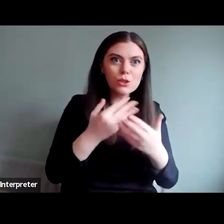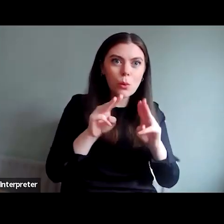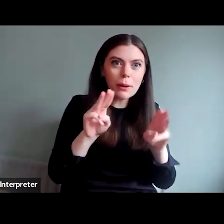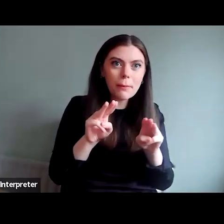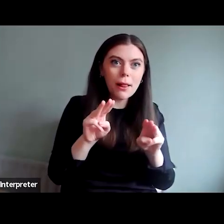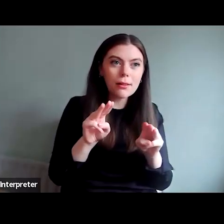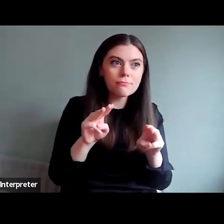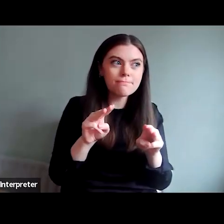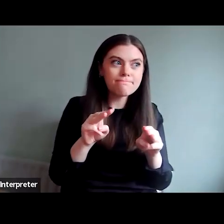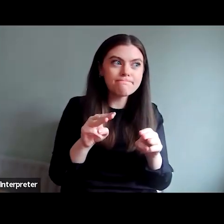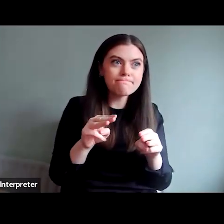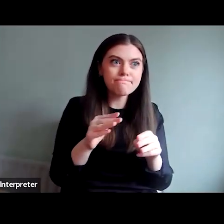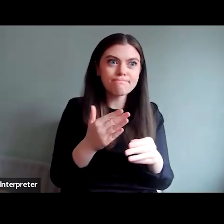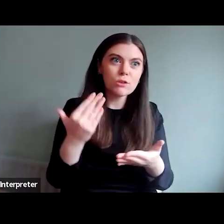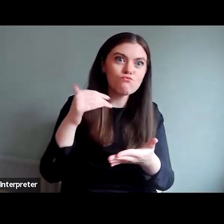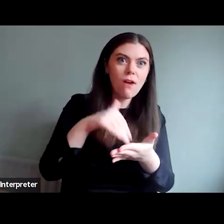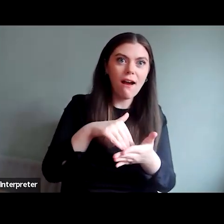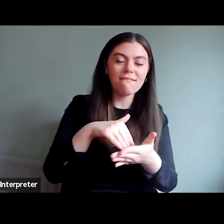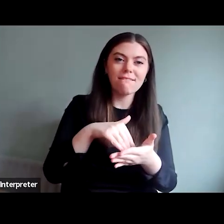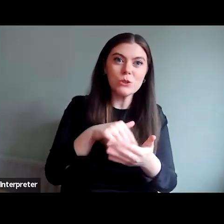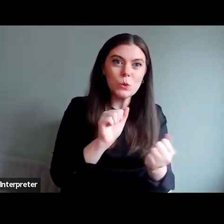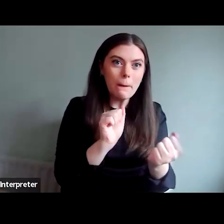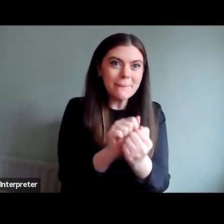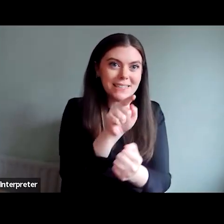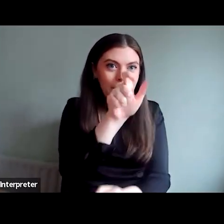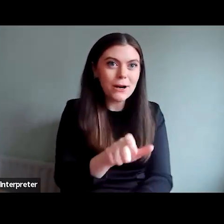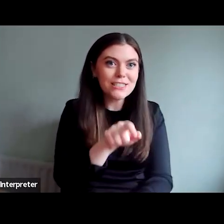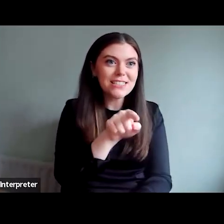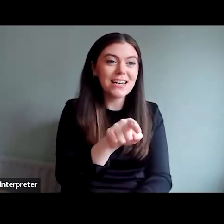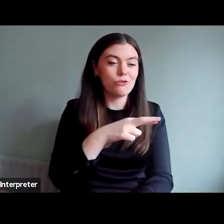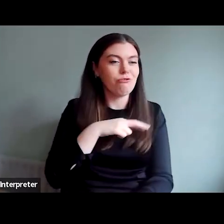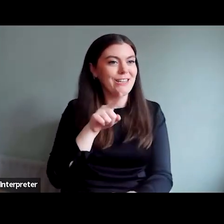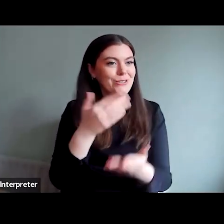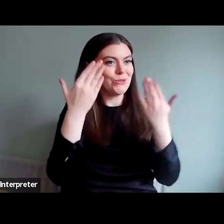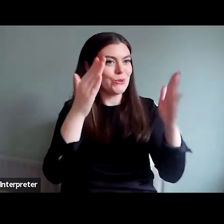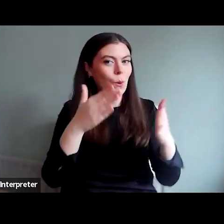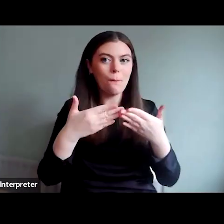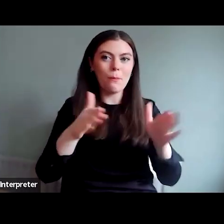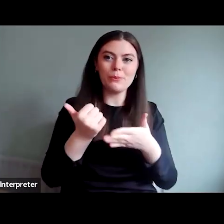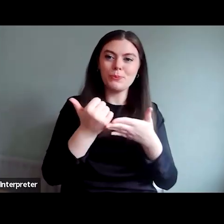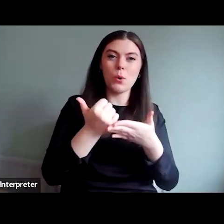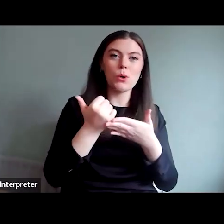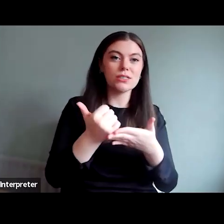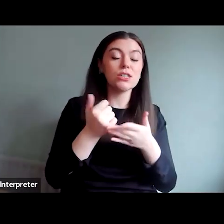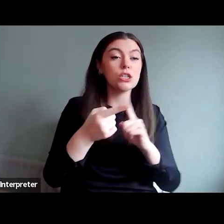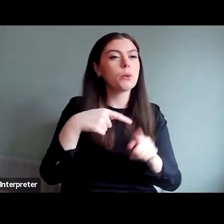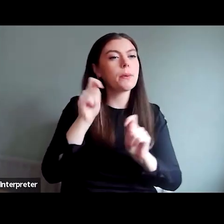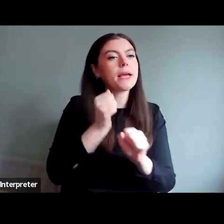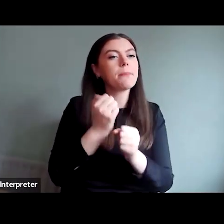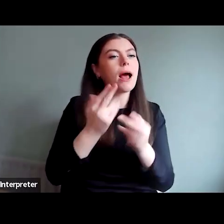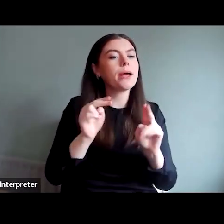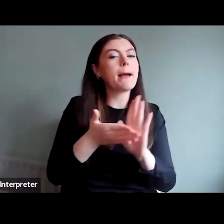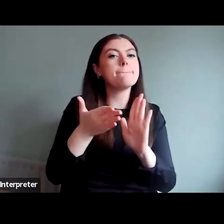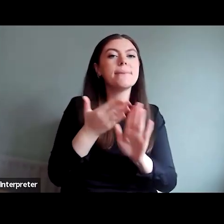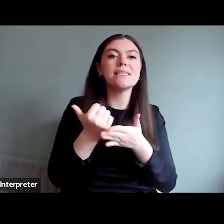him and really wanted to, show their support in a very public way. So we were thinking of ways of trying to build that support so that it's not